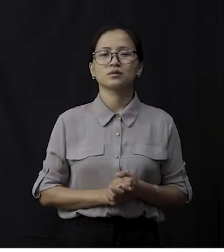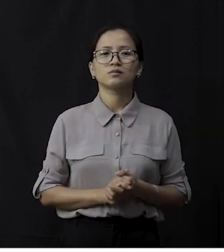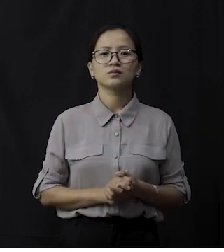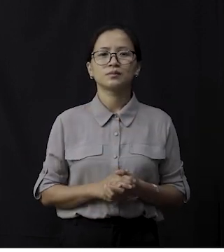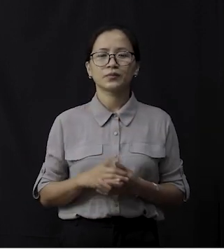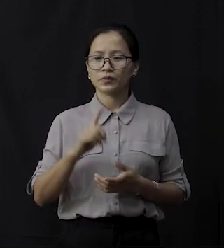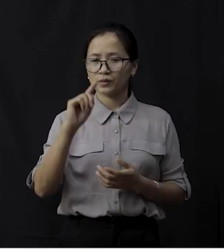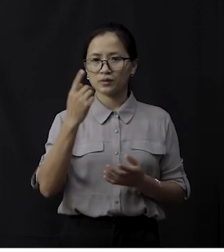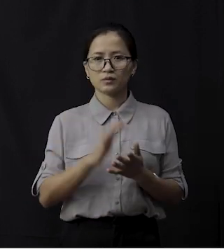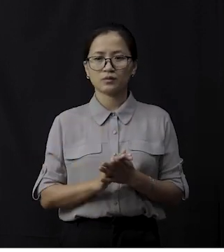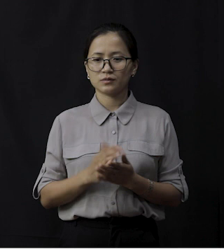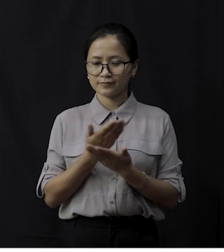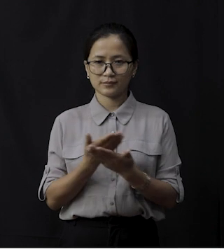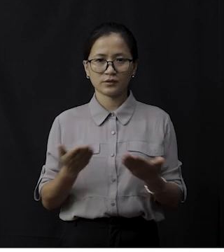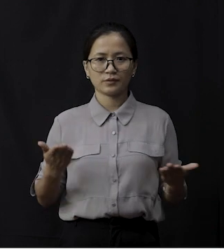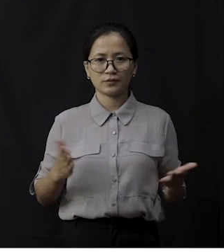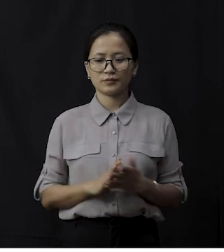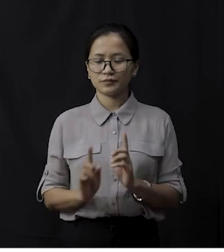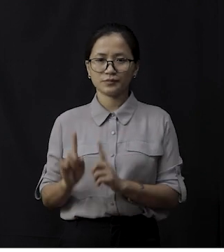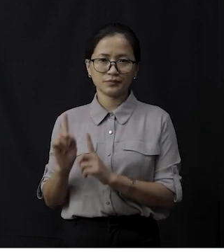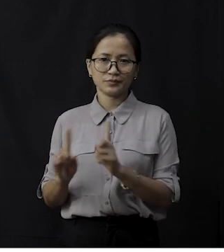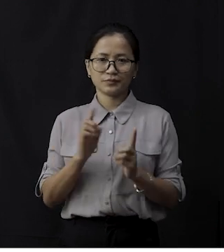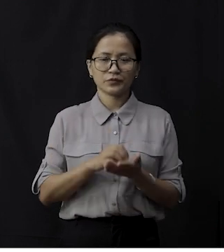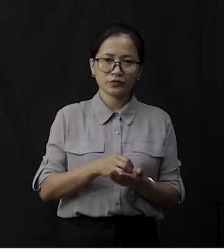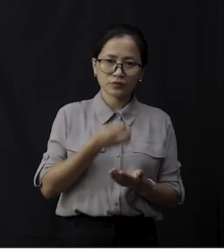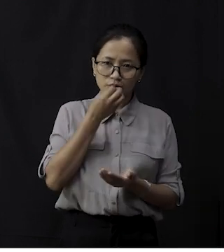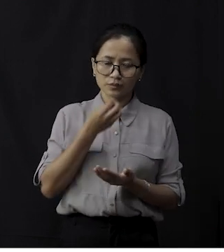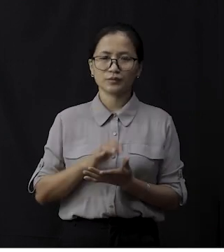is one product of plants, that is the food that we